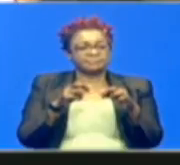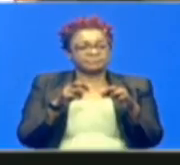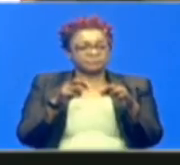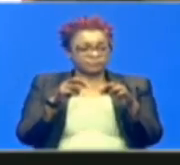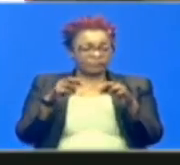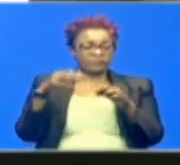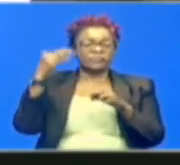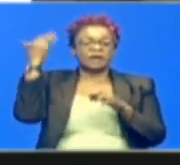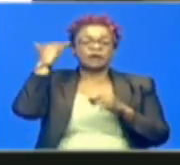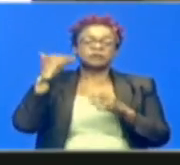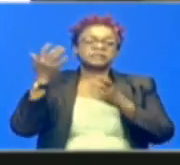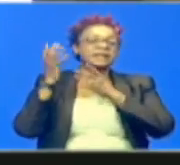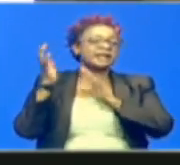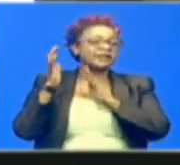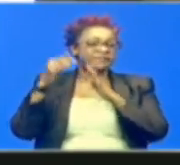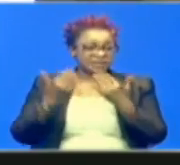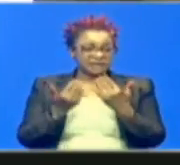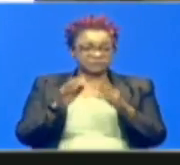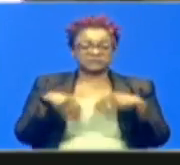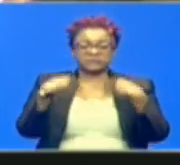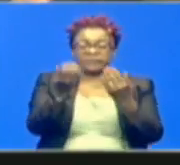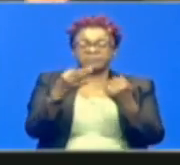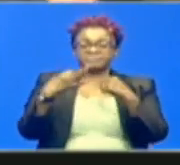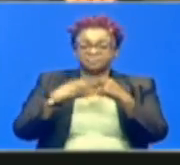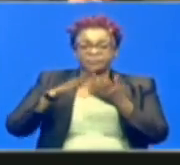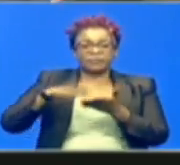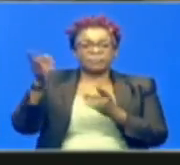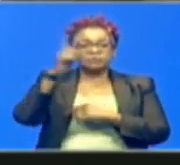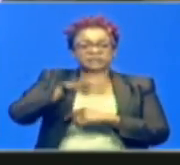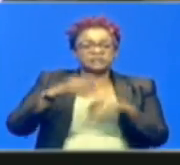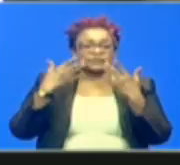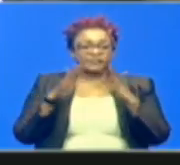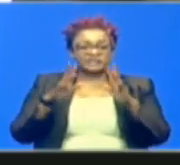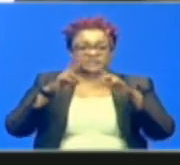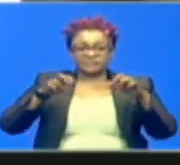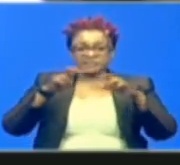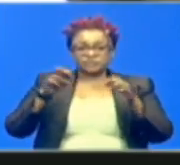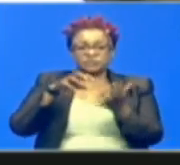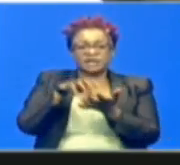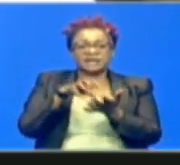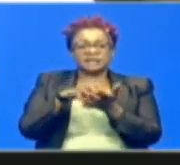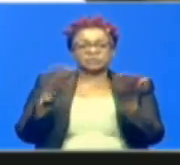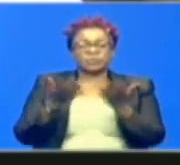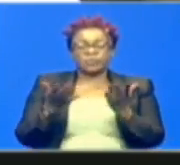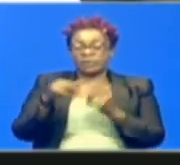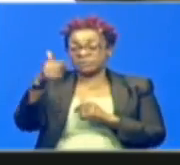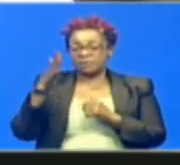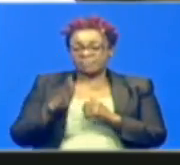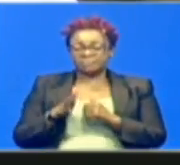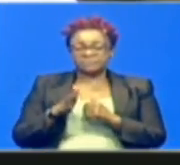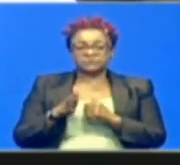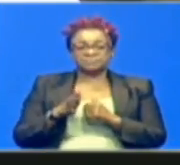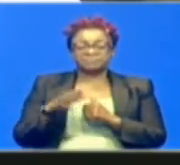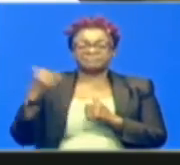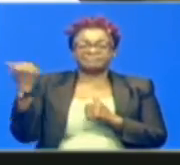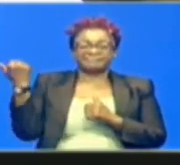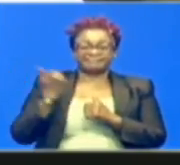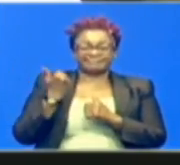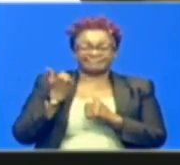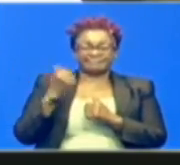The court in Kilifi has granted police 8 more days to conclude investigations into a case where a man stabbed a Pwani University female